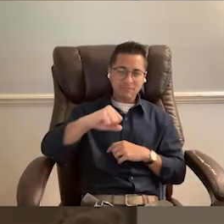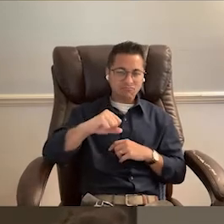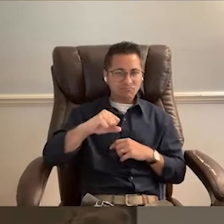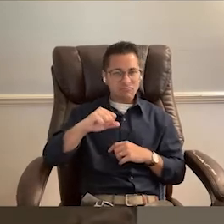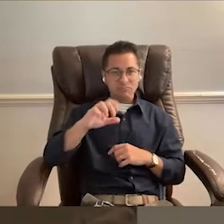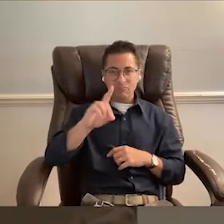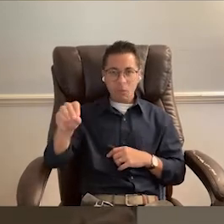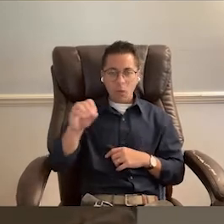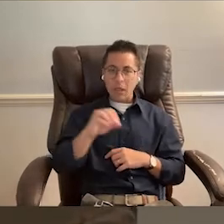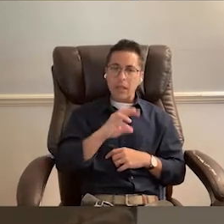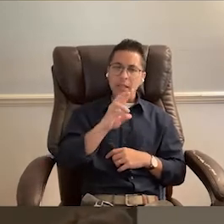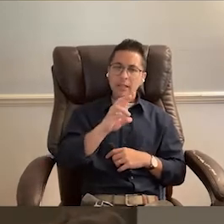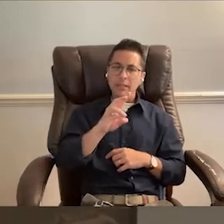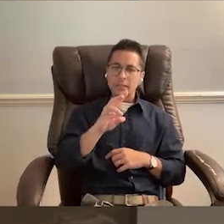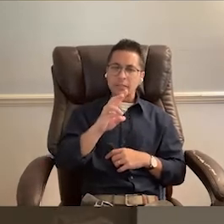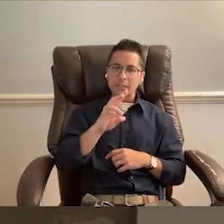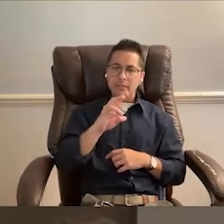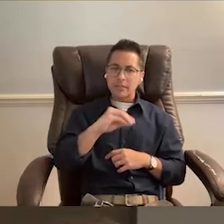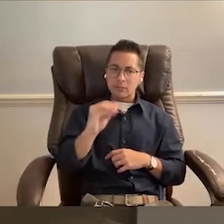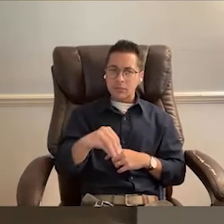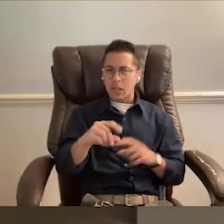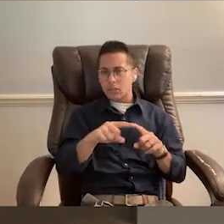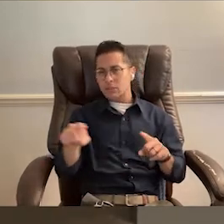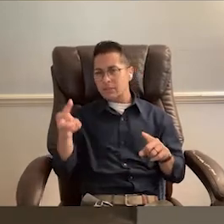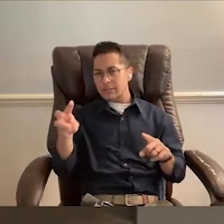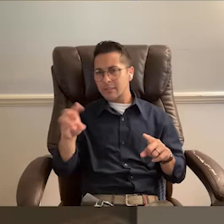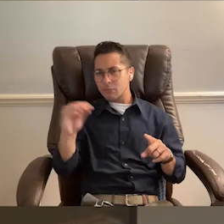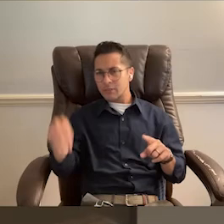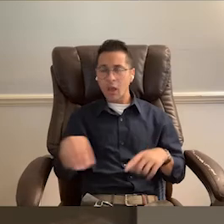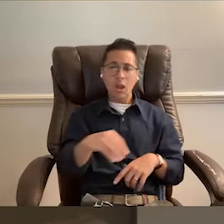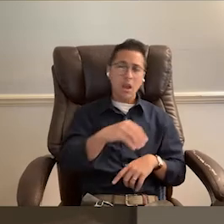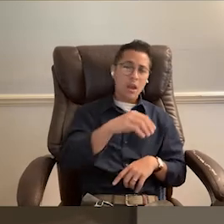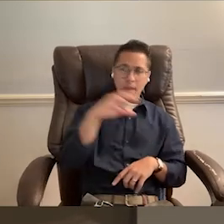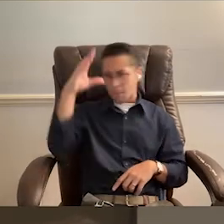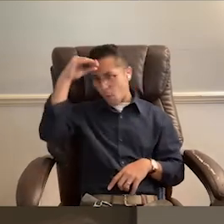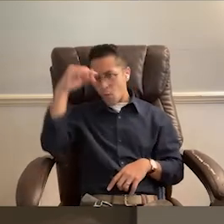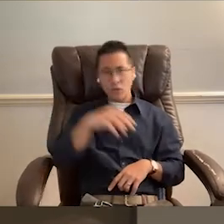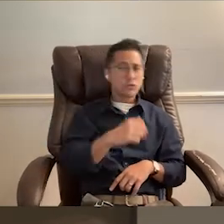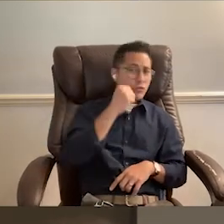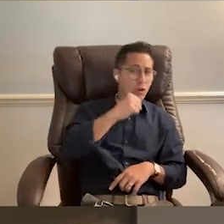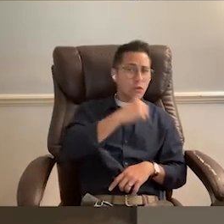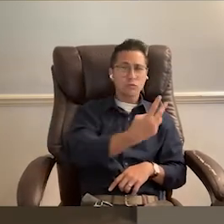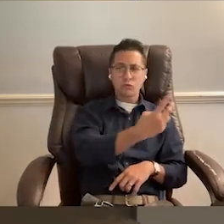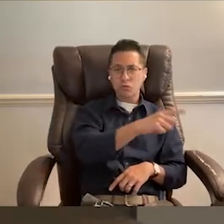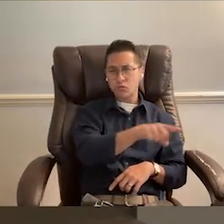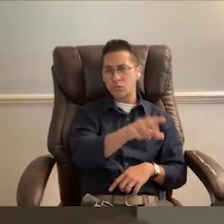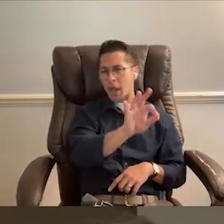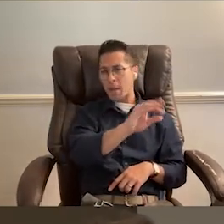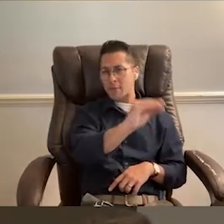ODD is oppositional defiance disorder. Ranges from 6%. Boys range from 6%